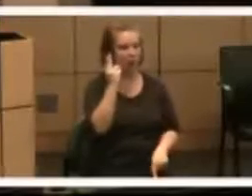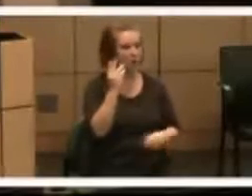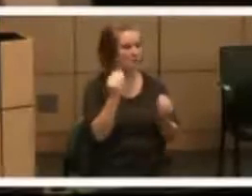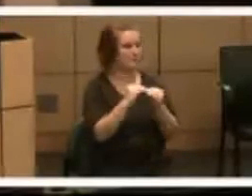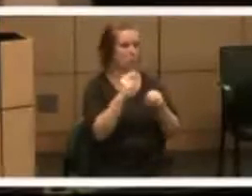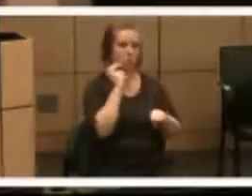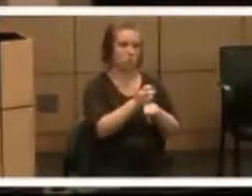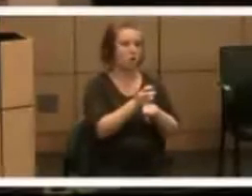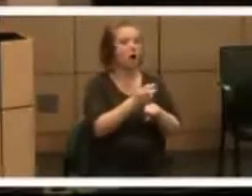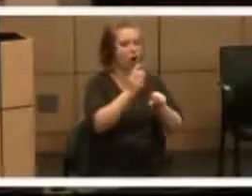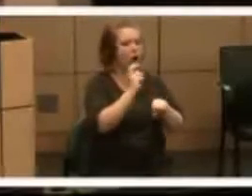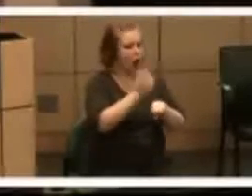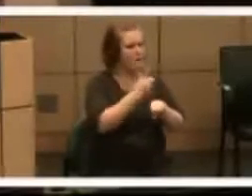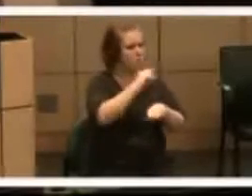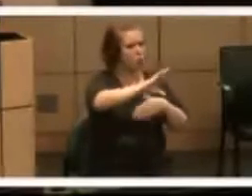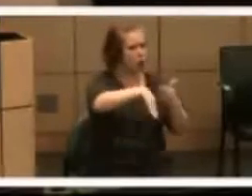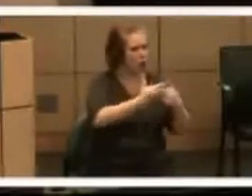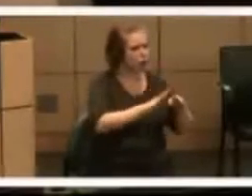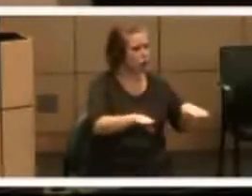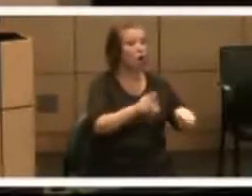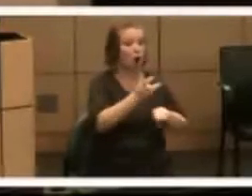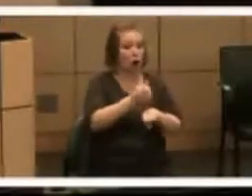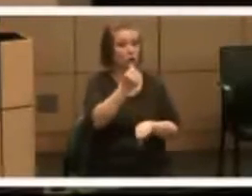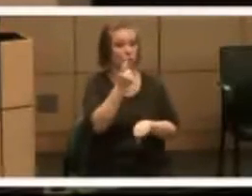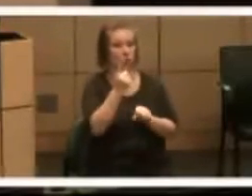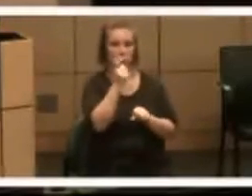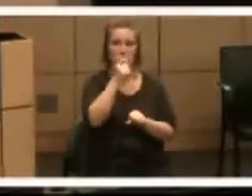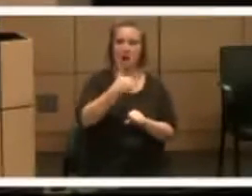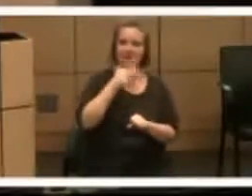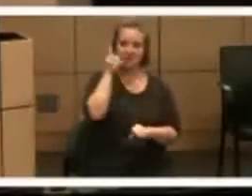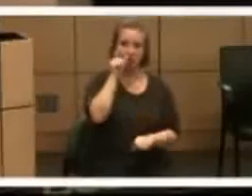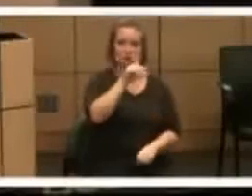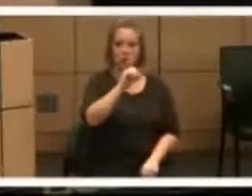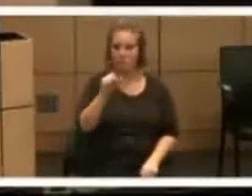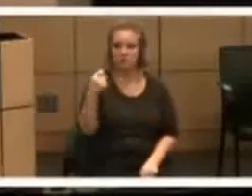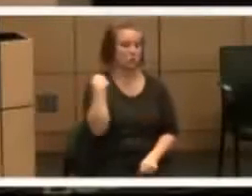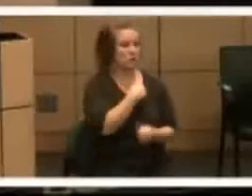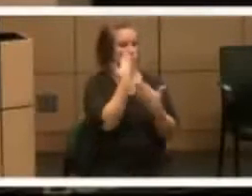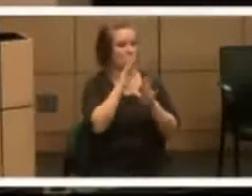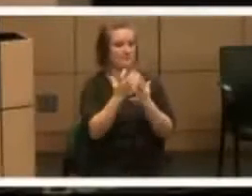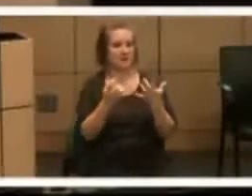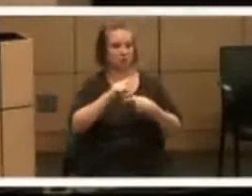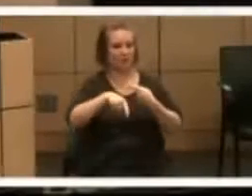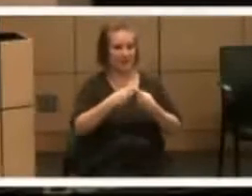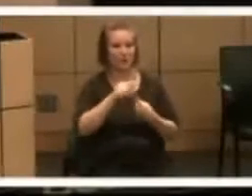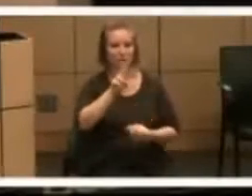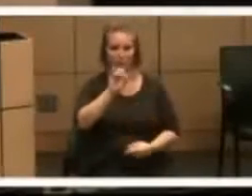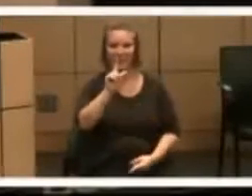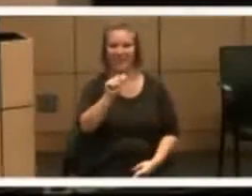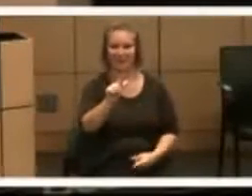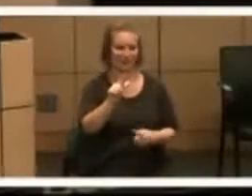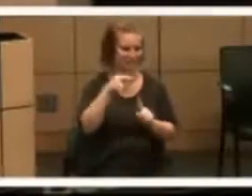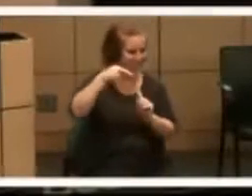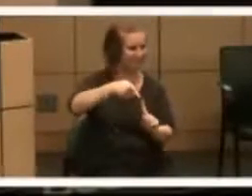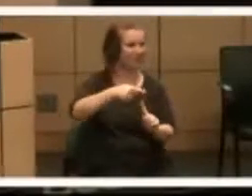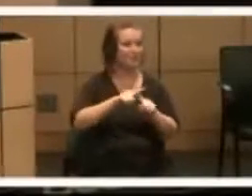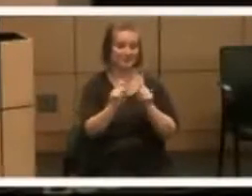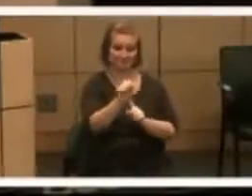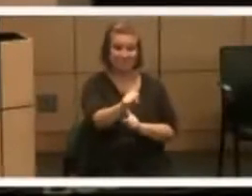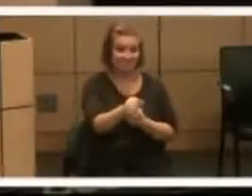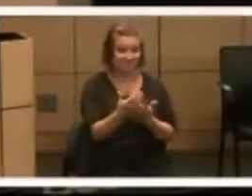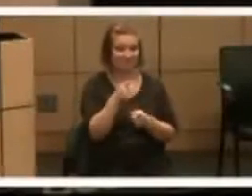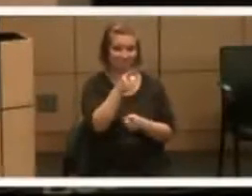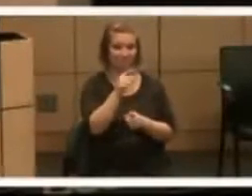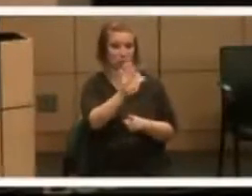all children. It's harder still for children with hearing loss. We don't know a lot of information about children with unilateral hearing loss, but I think